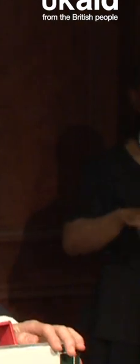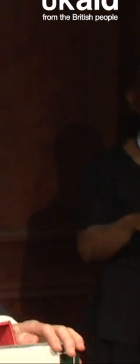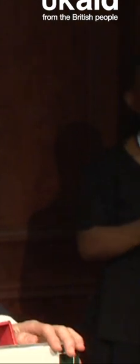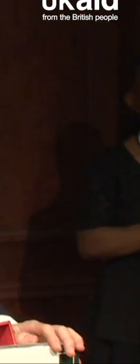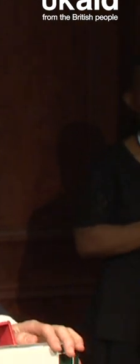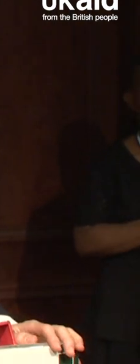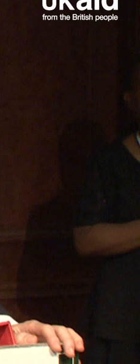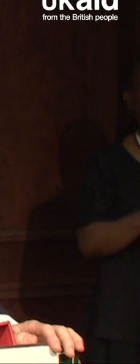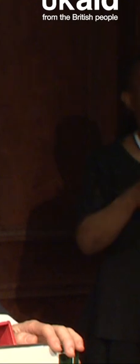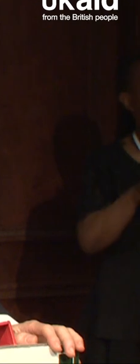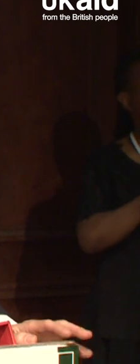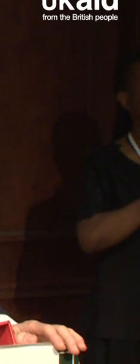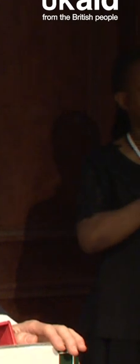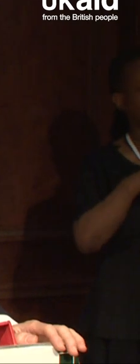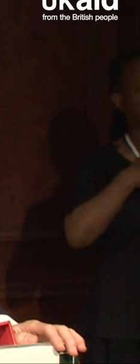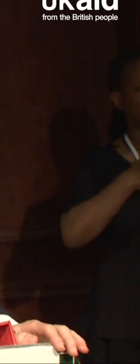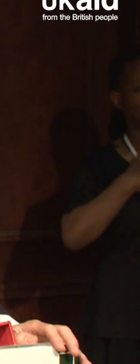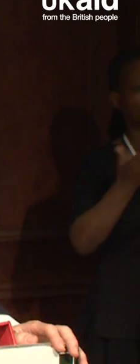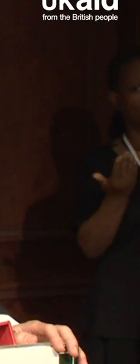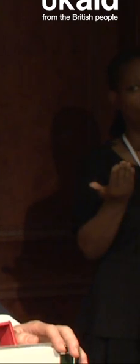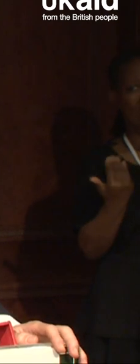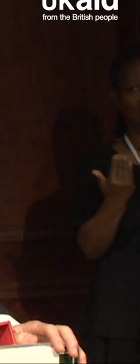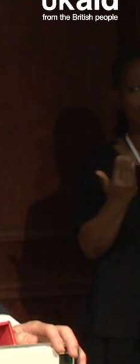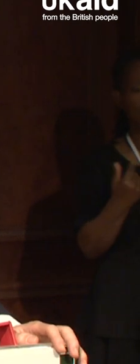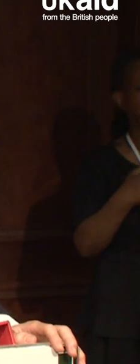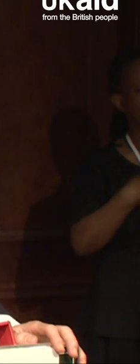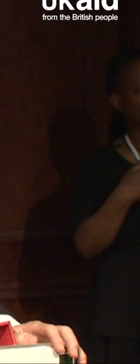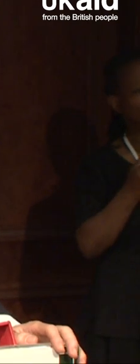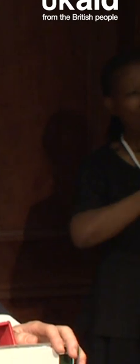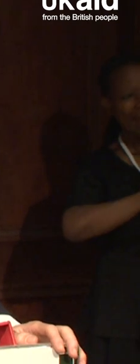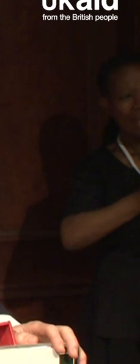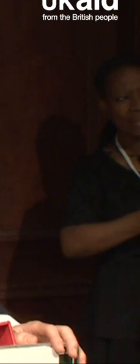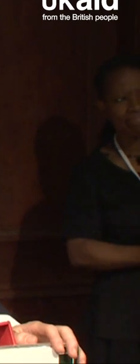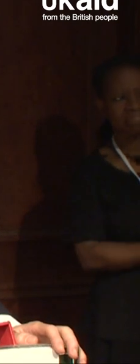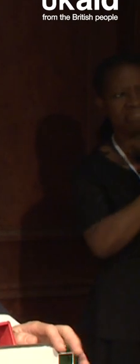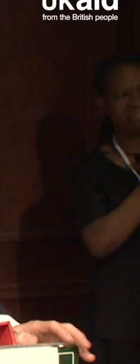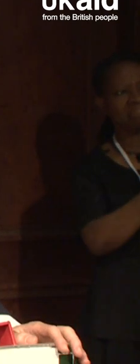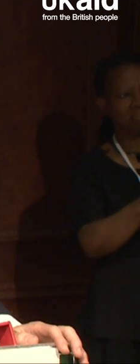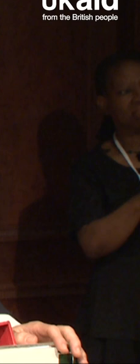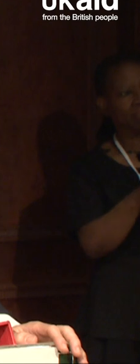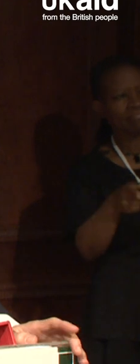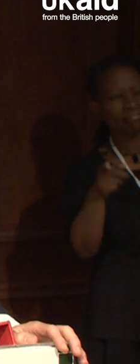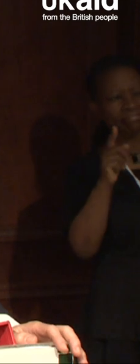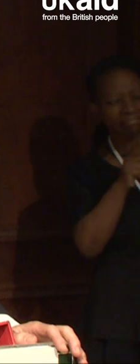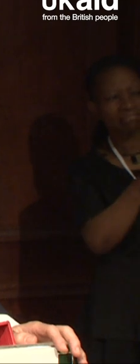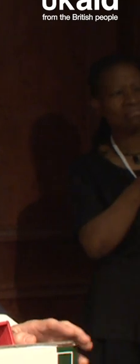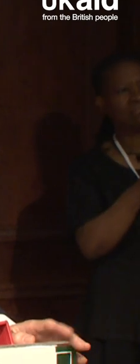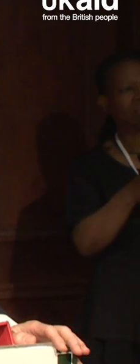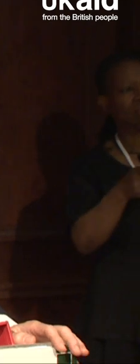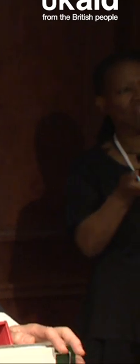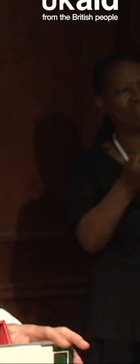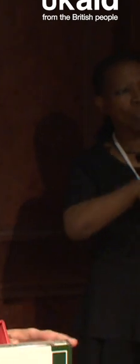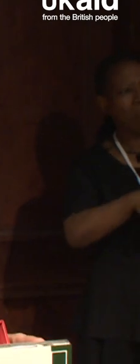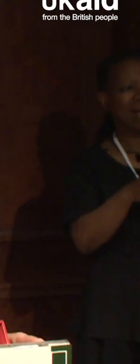theatre. Can I also please welcome my distinguished colleagues and friends, their excellencies, the environment ministers from